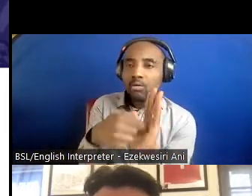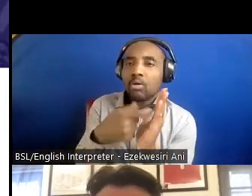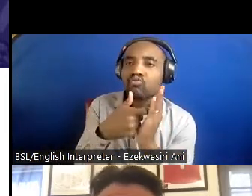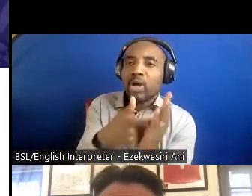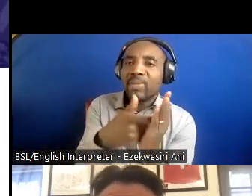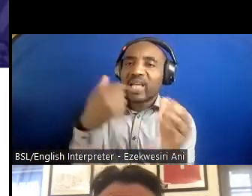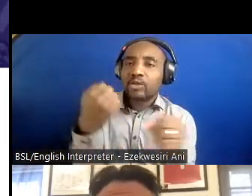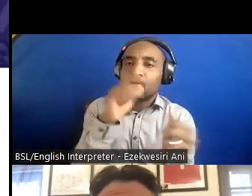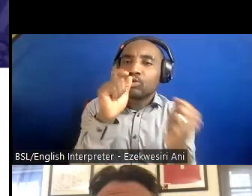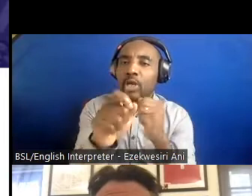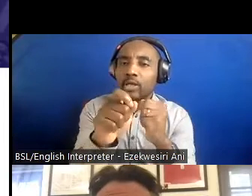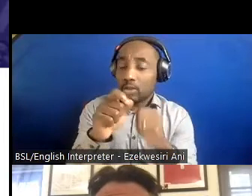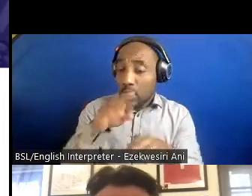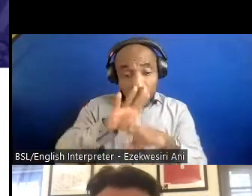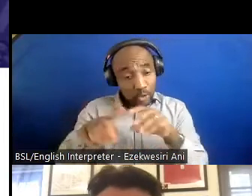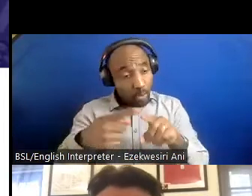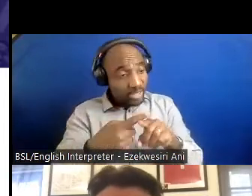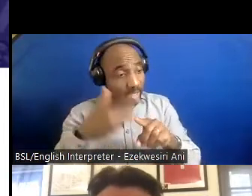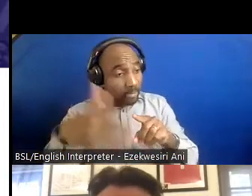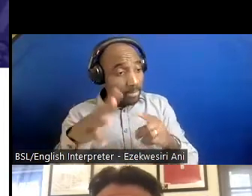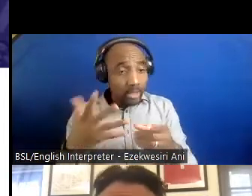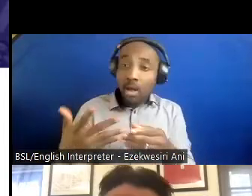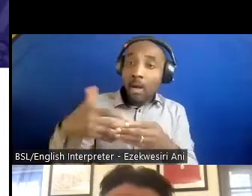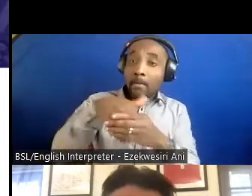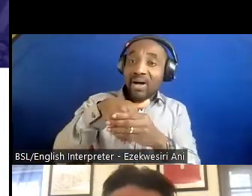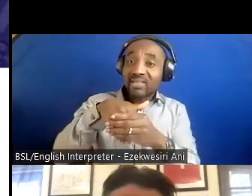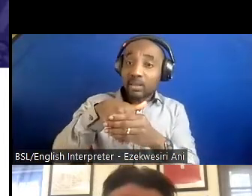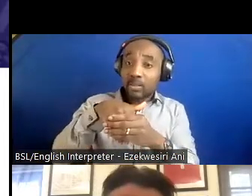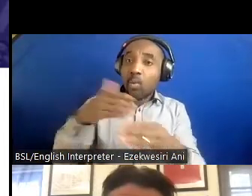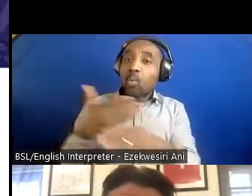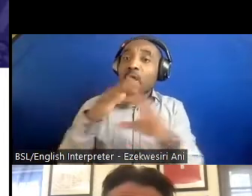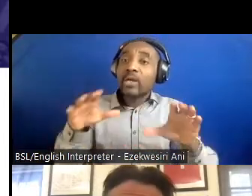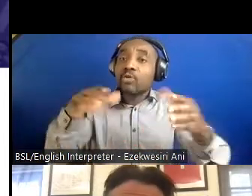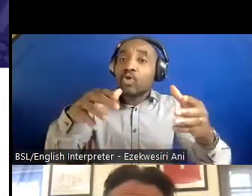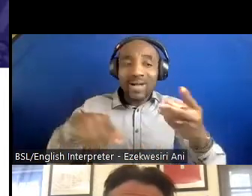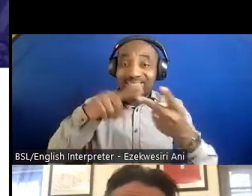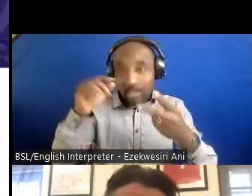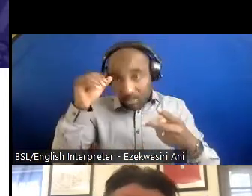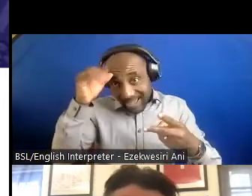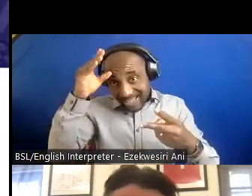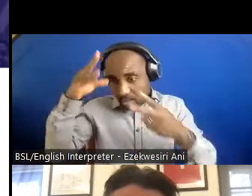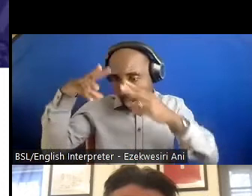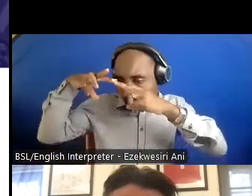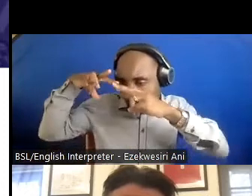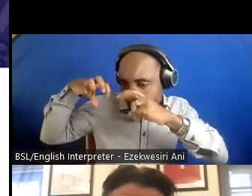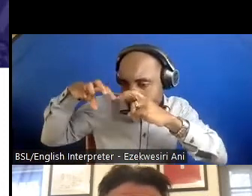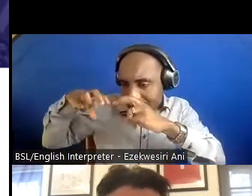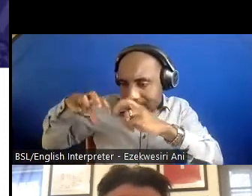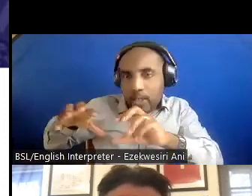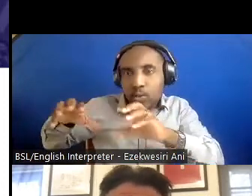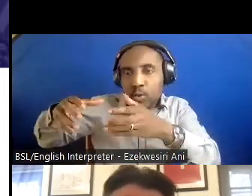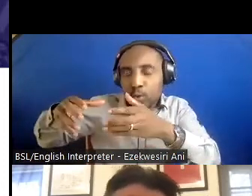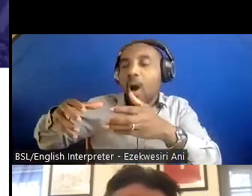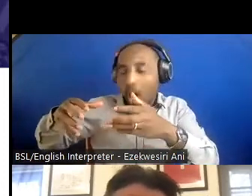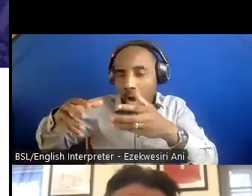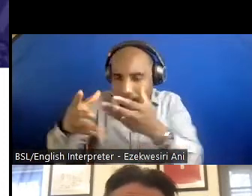already established a participant working group, and an insight working group is reviewing the gaps in the analysis relating specifically